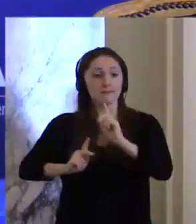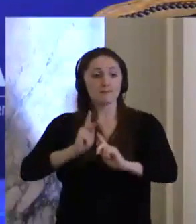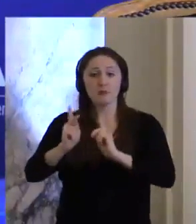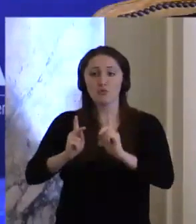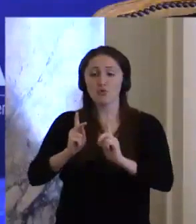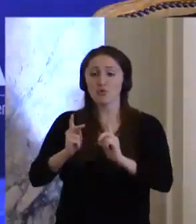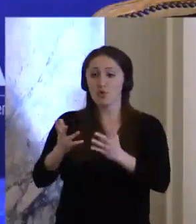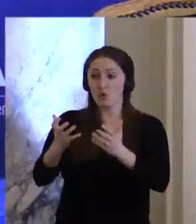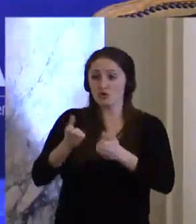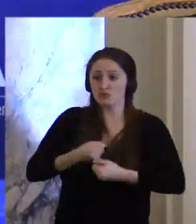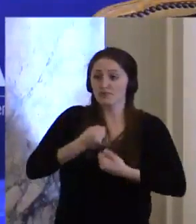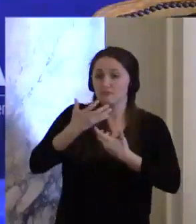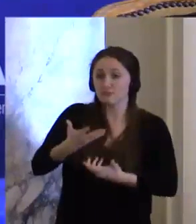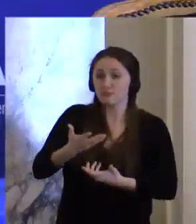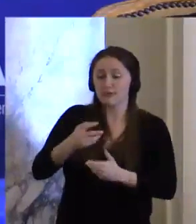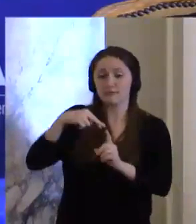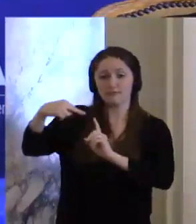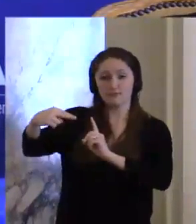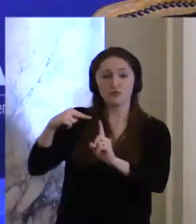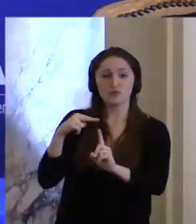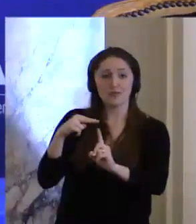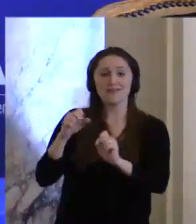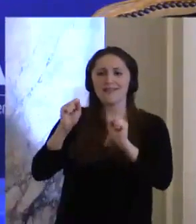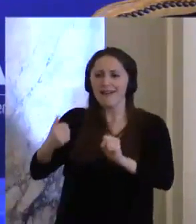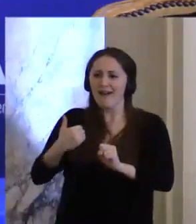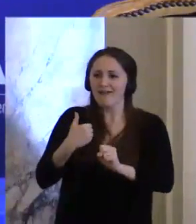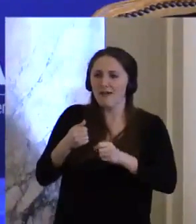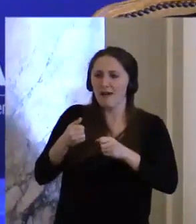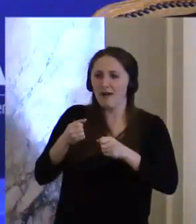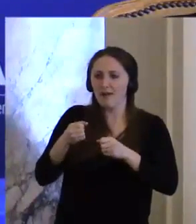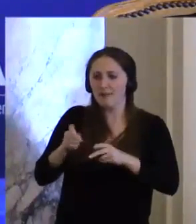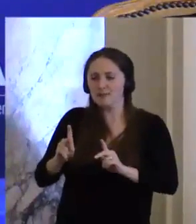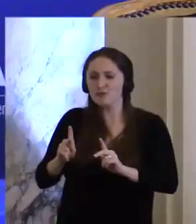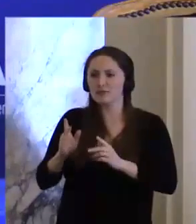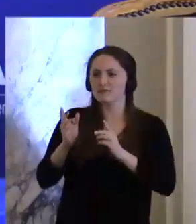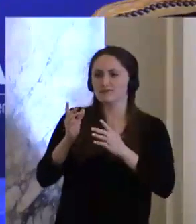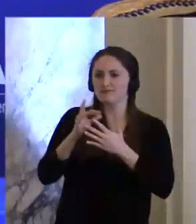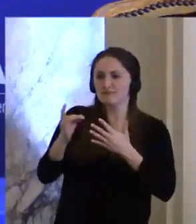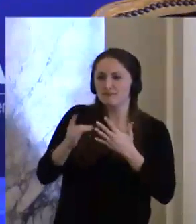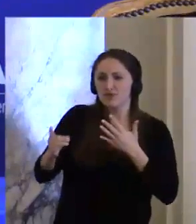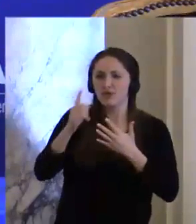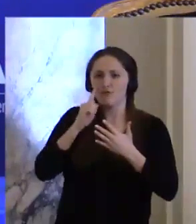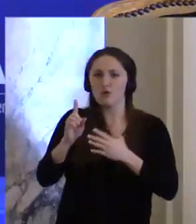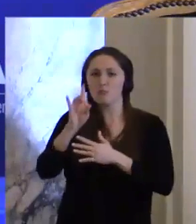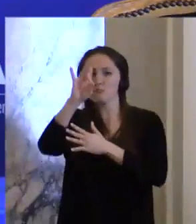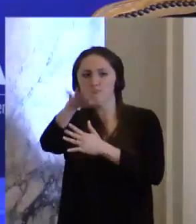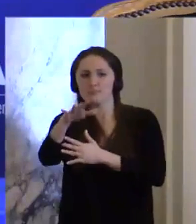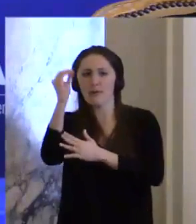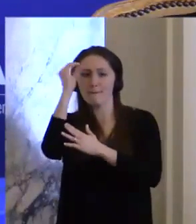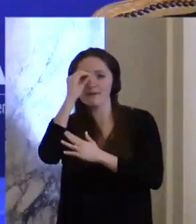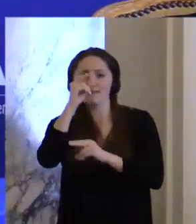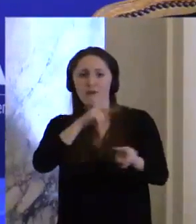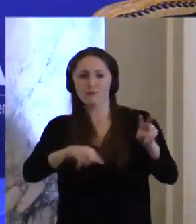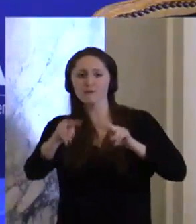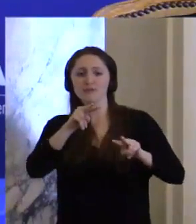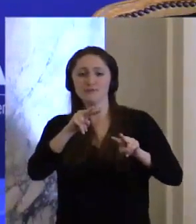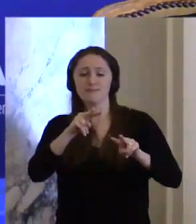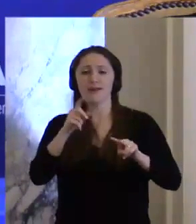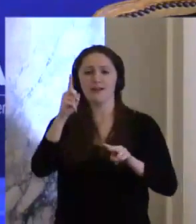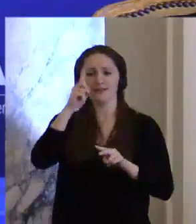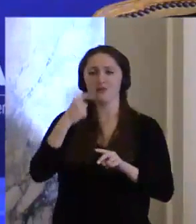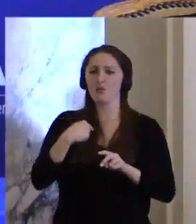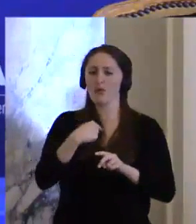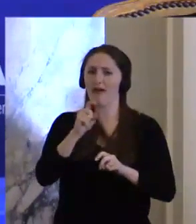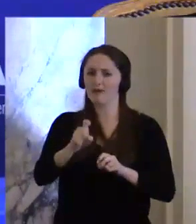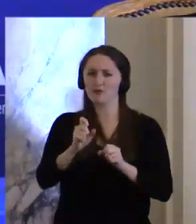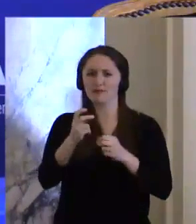to be expressed should have a channel, a way of putting in their opinions and observations, and that is something that I think we need to find a way